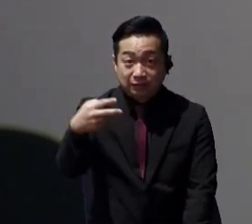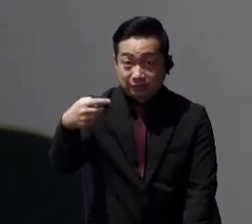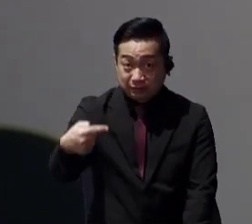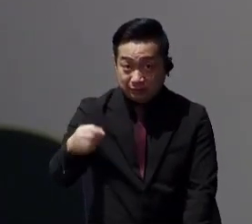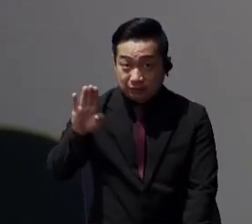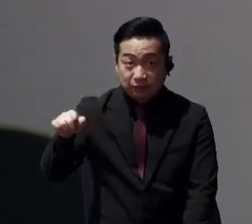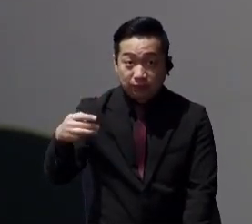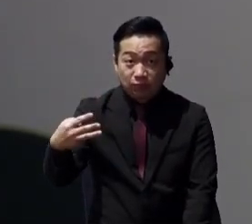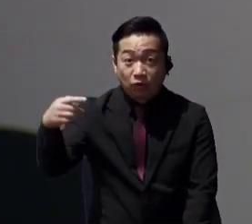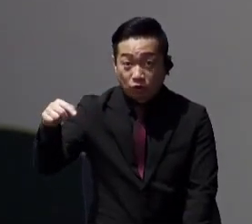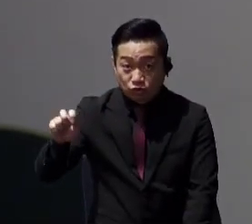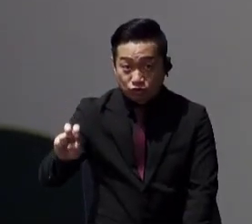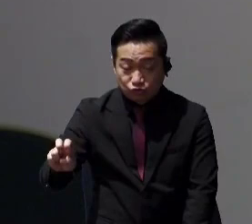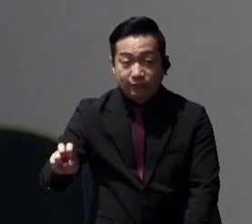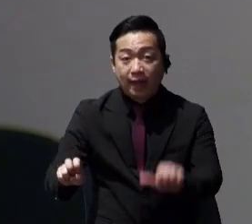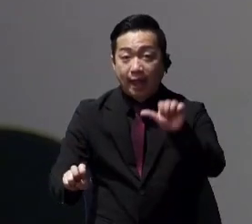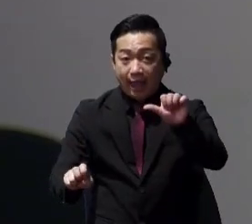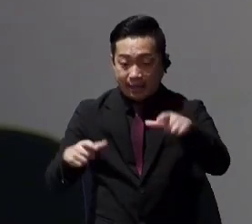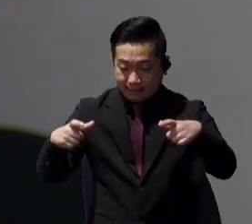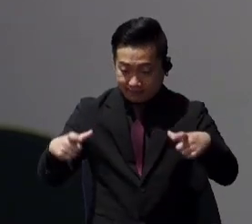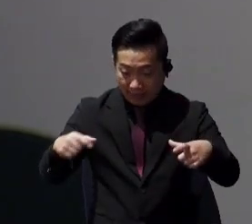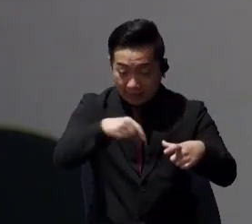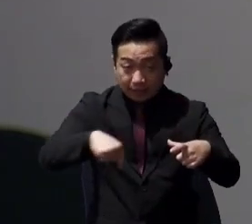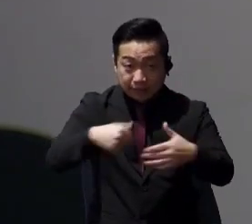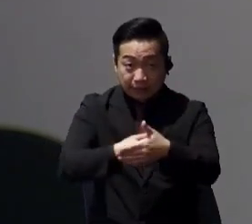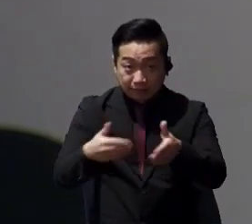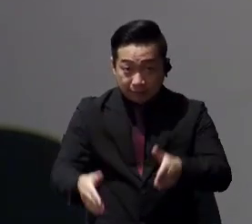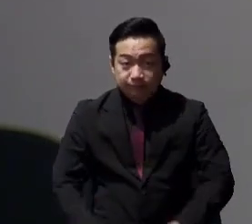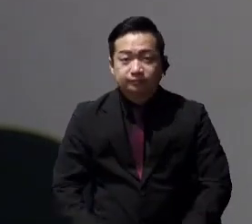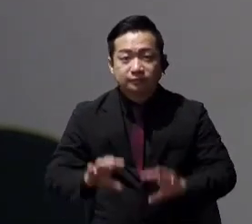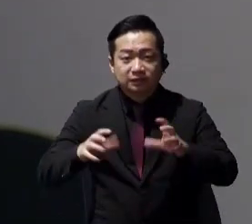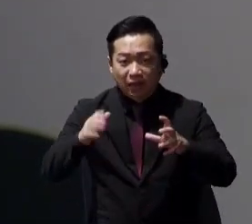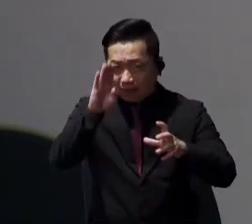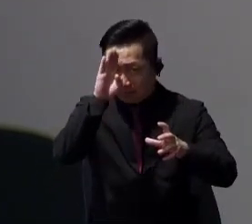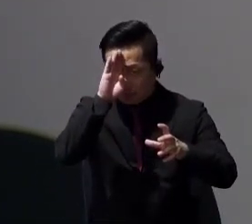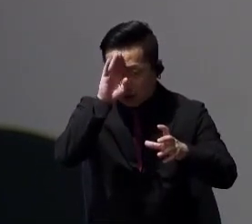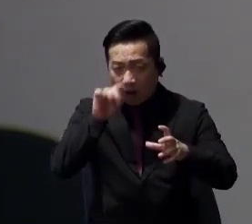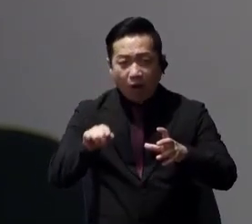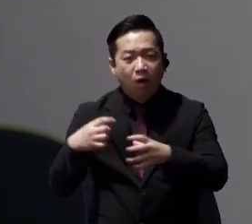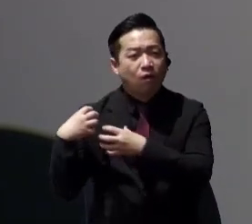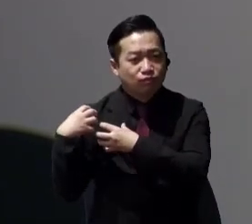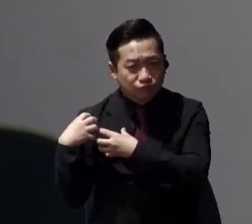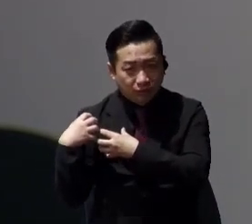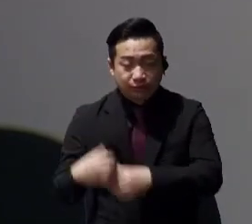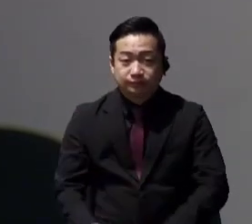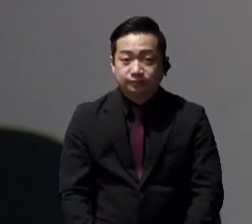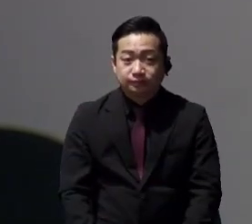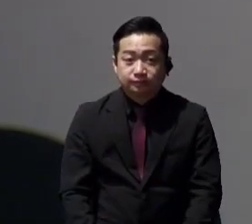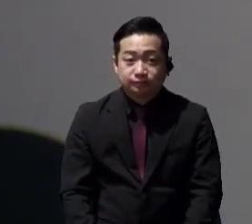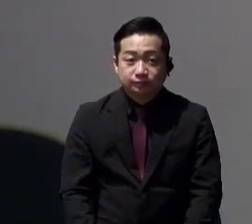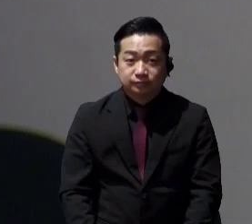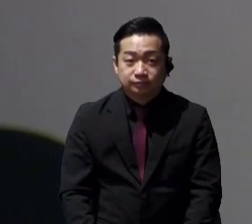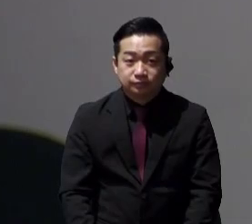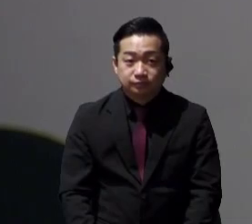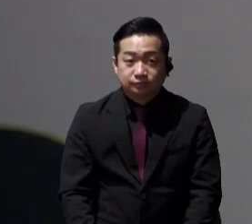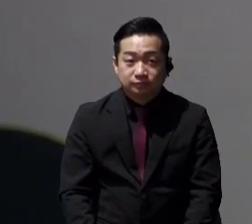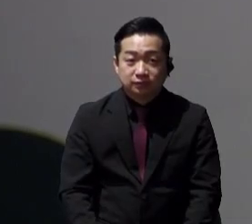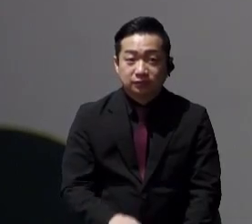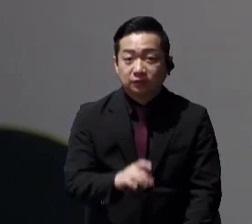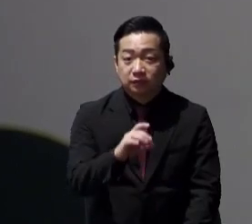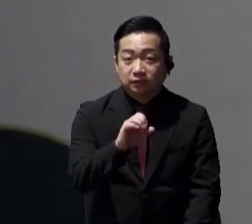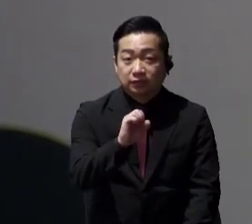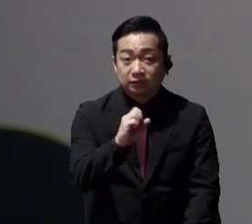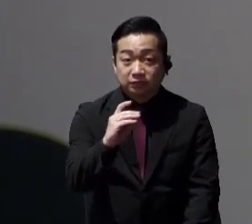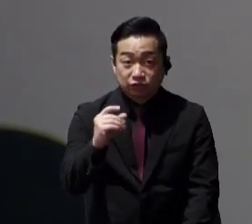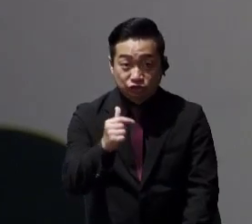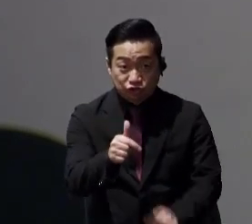of the global burden disease study on achieving the SDGs. This session will be moderated by Professor Jae Shin